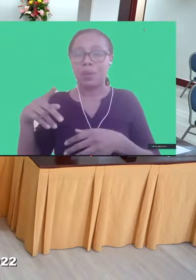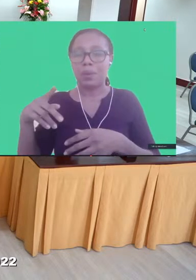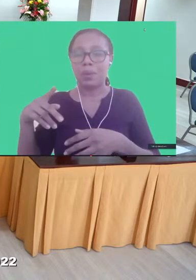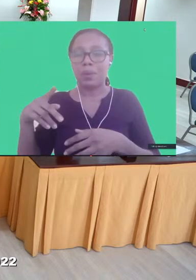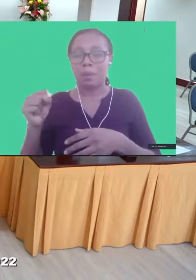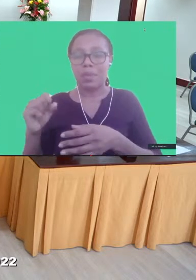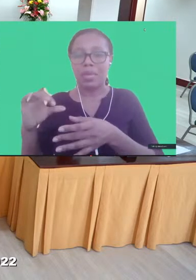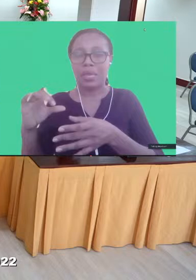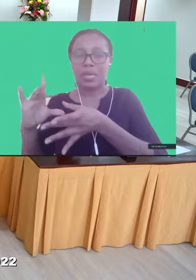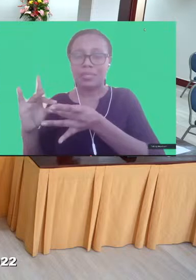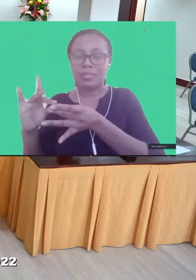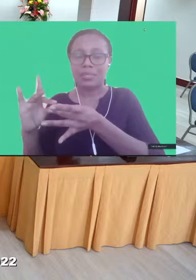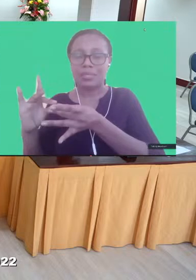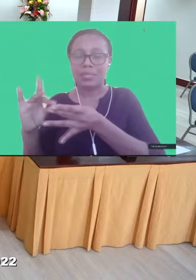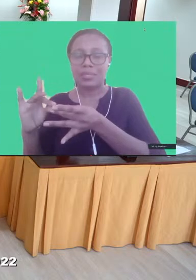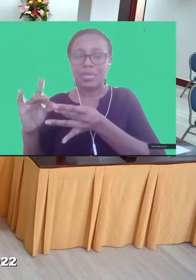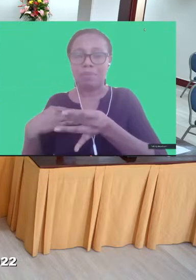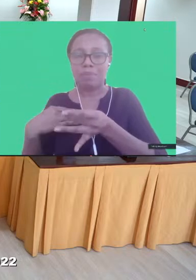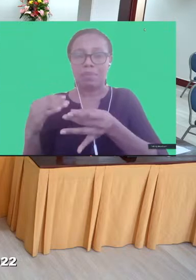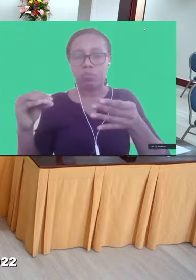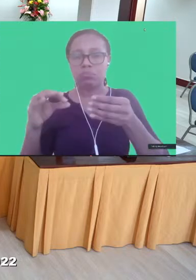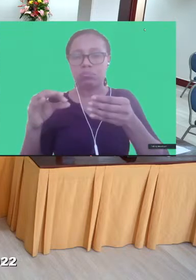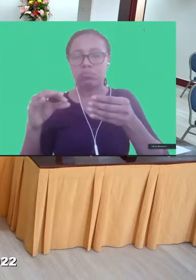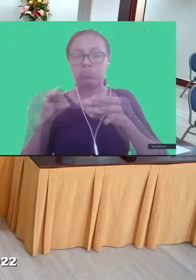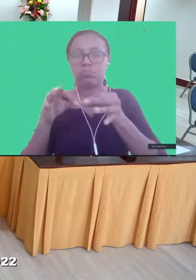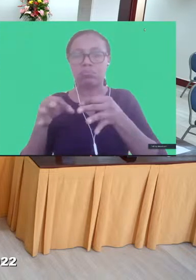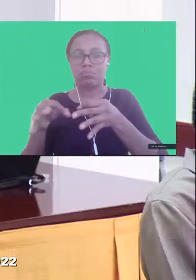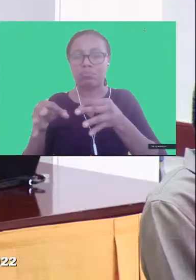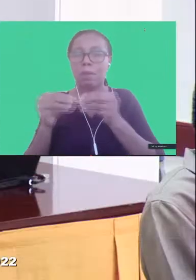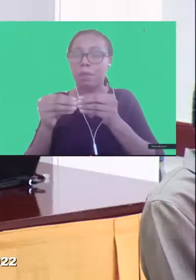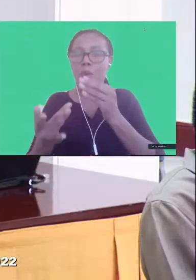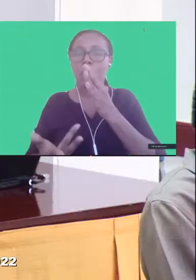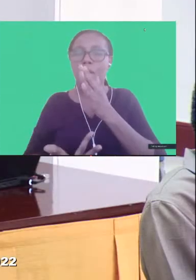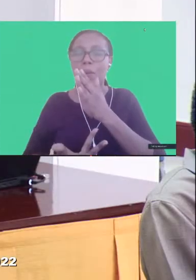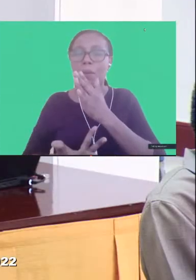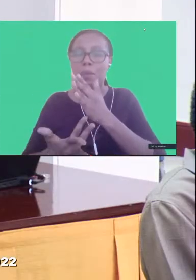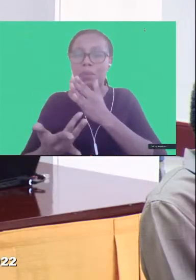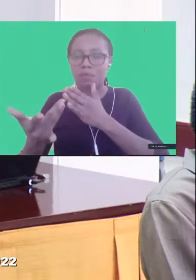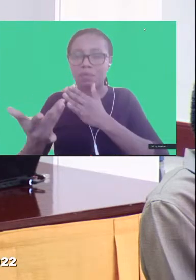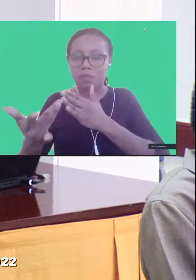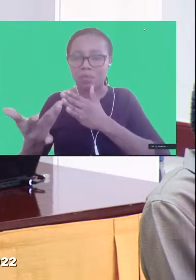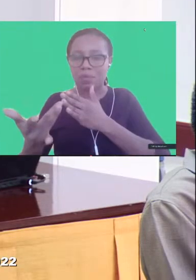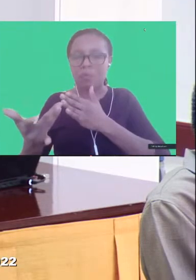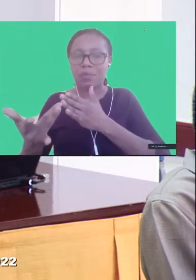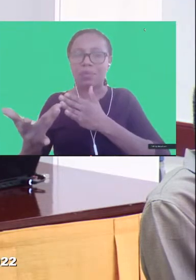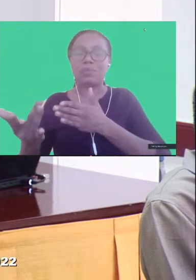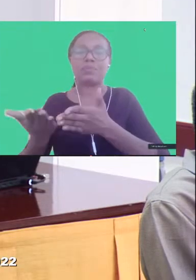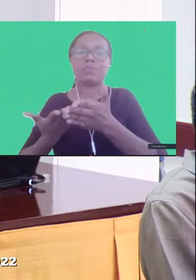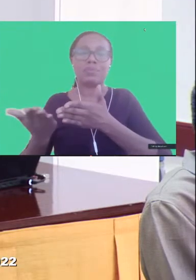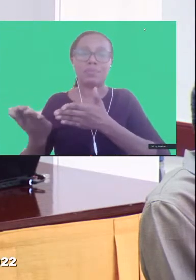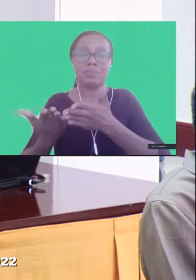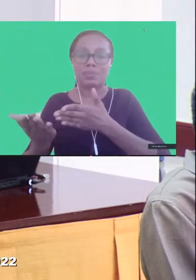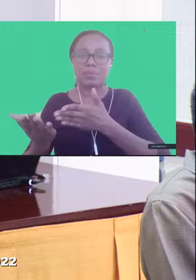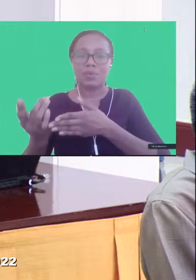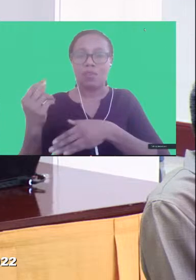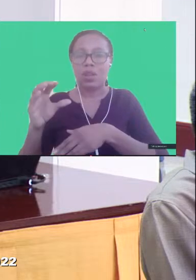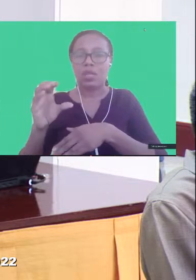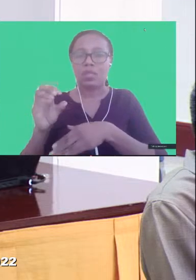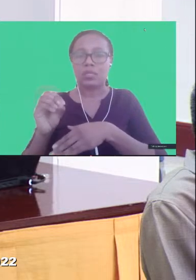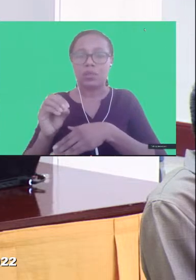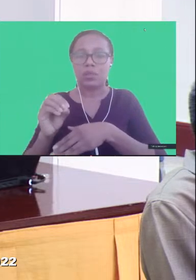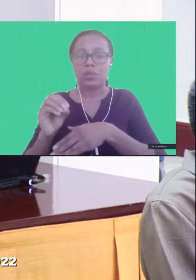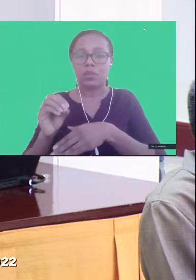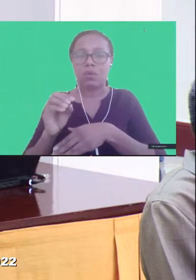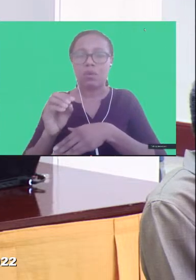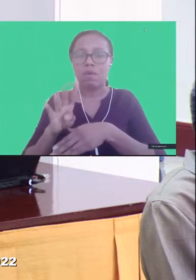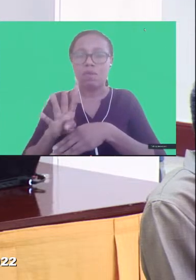professional services required first for the 0455, which is the Sustainable Energy Investment